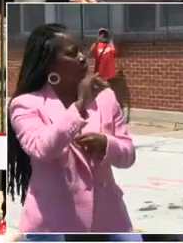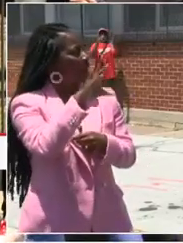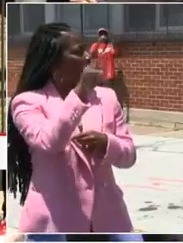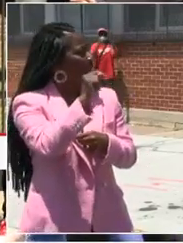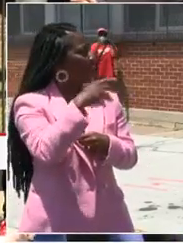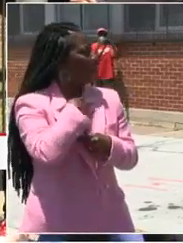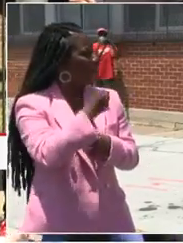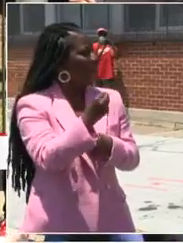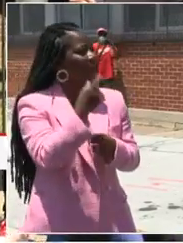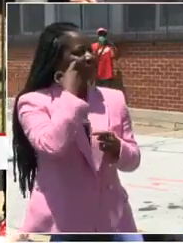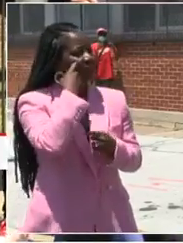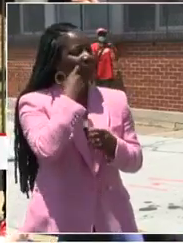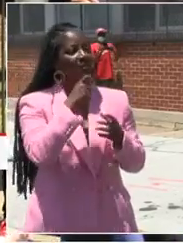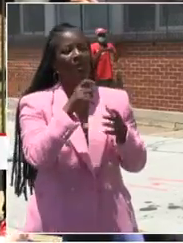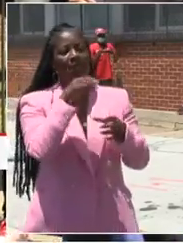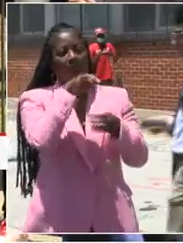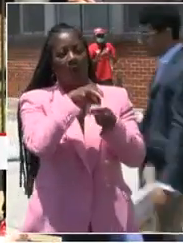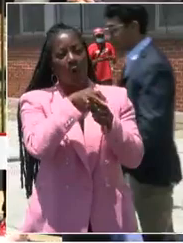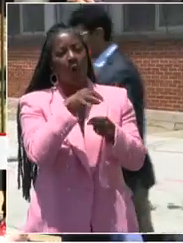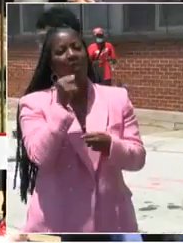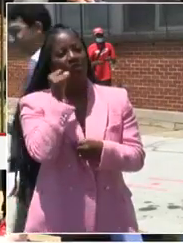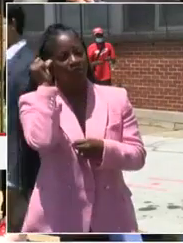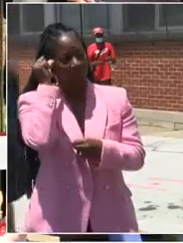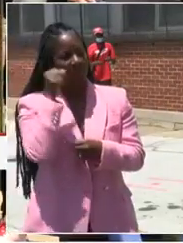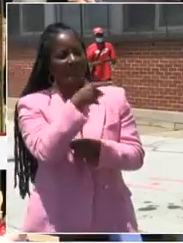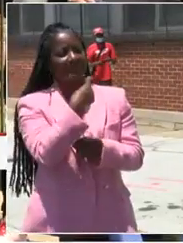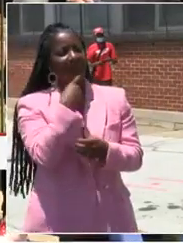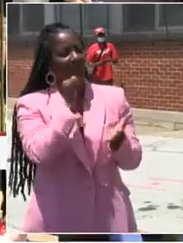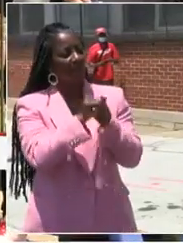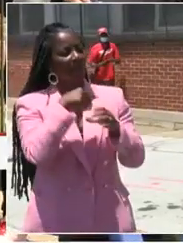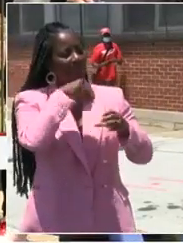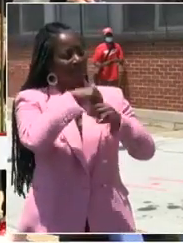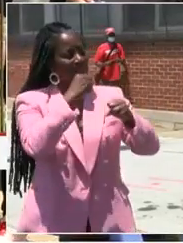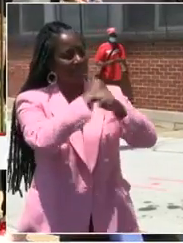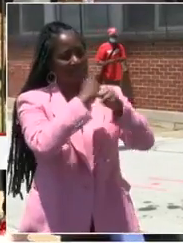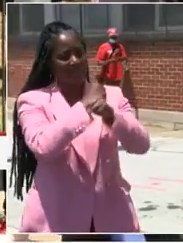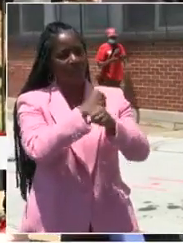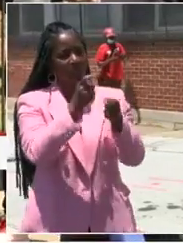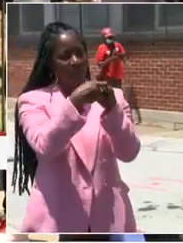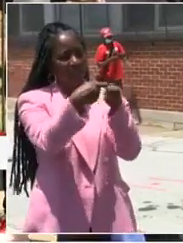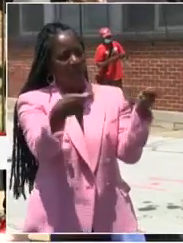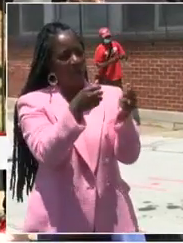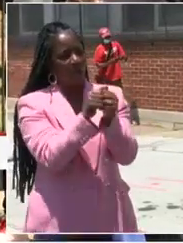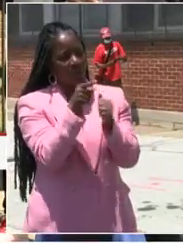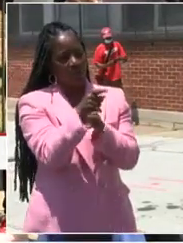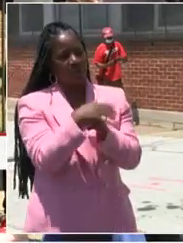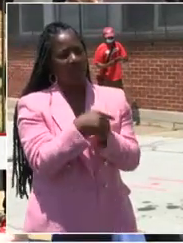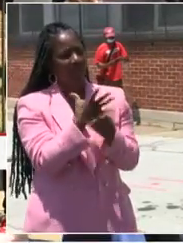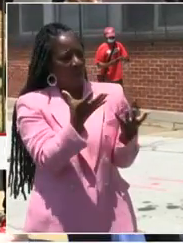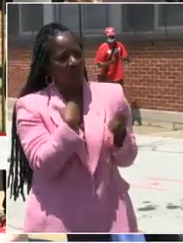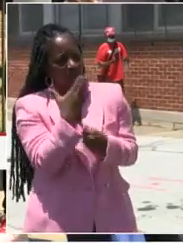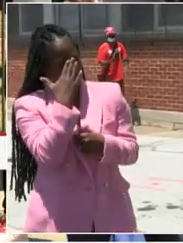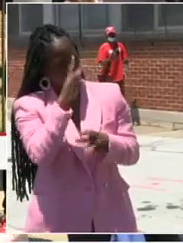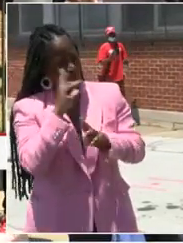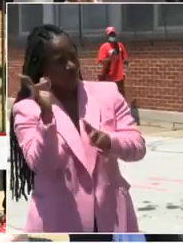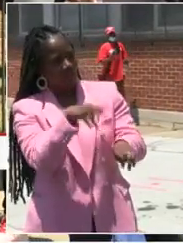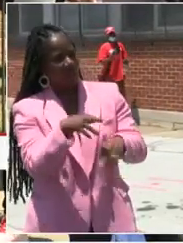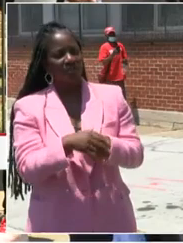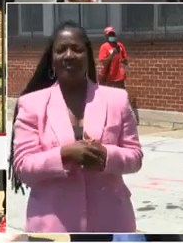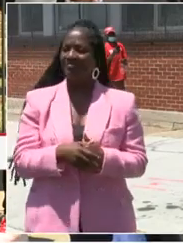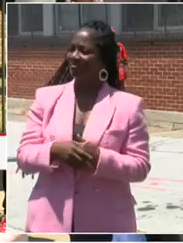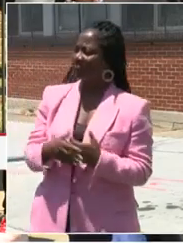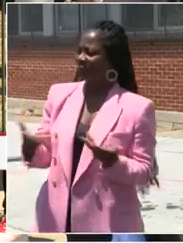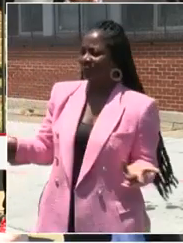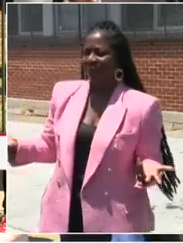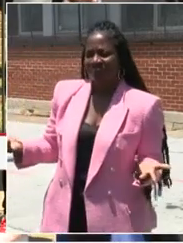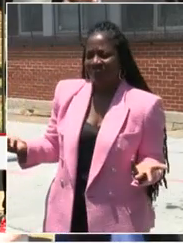a poll yesterday in which he said that he was in a statistical tie with you, and I just like to know what your reaction is.